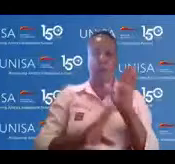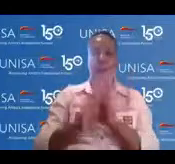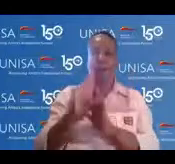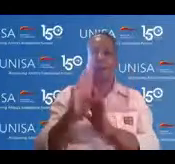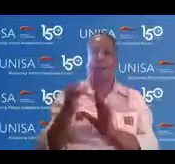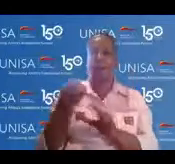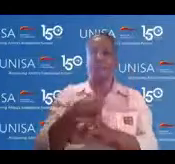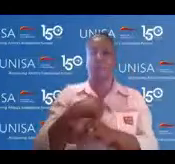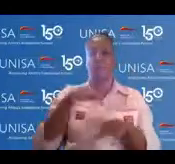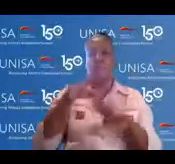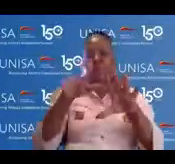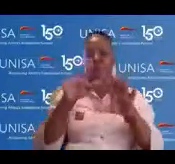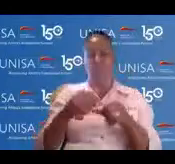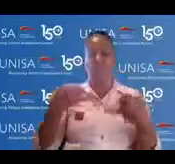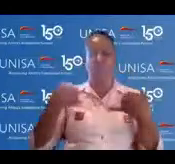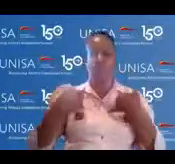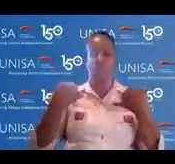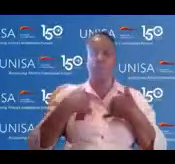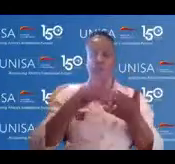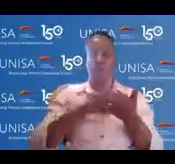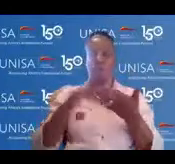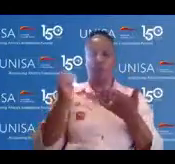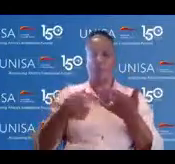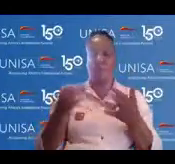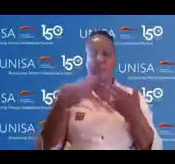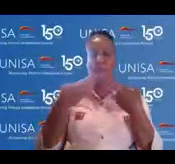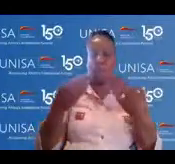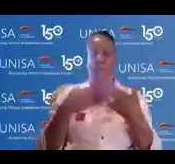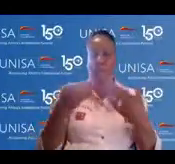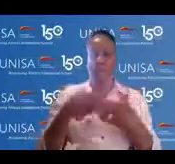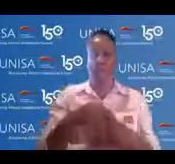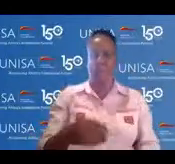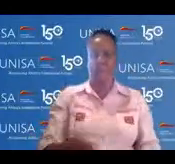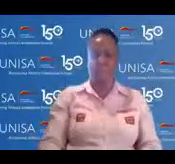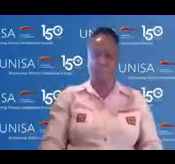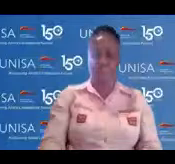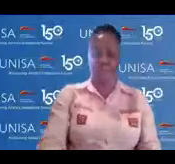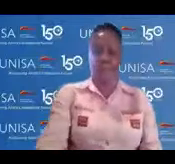enjoy the rest of the weekend. Thanks, colleagues. Thanks, students.